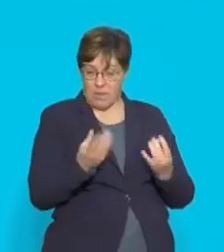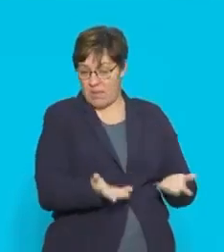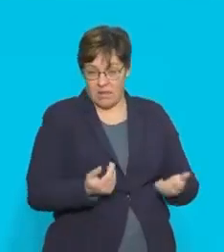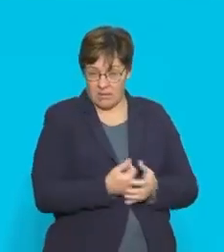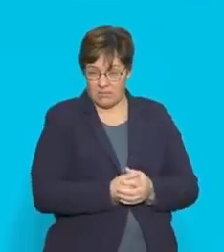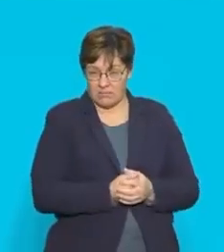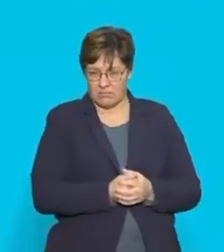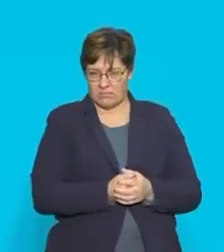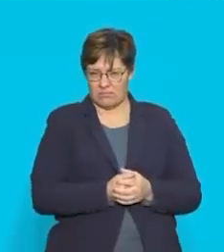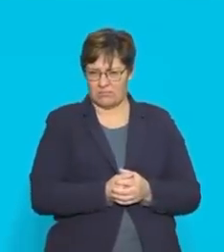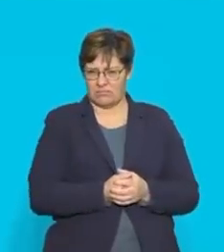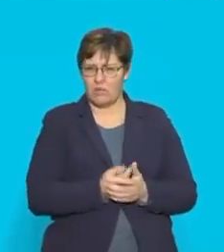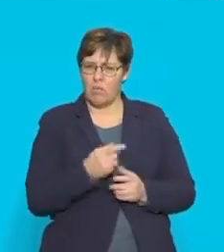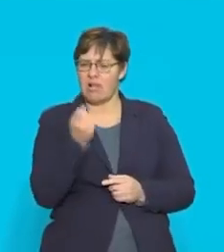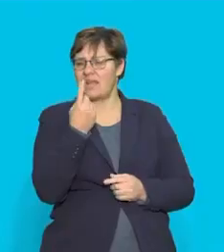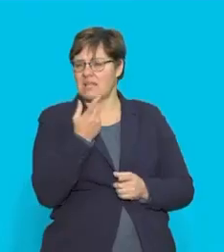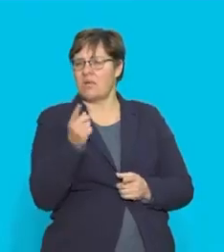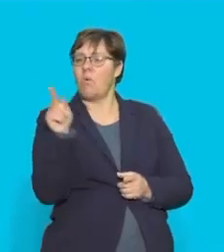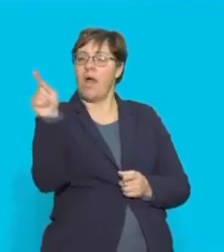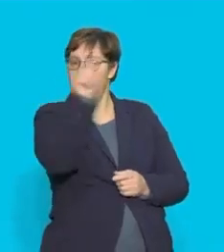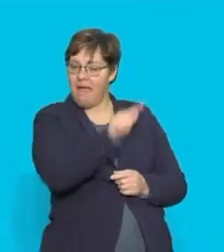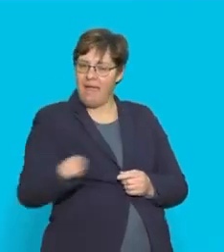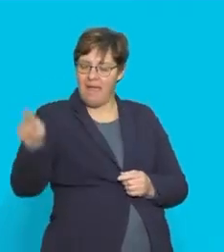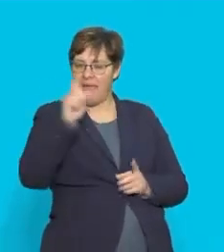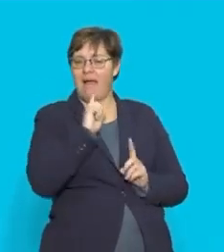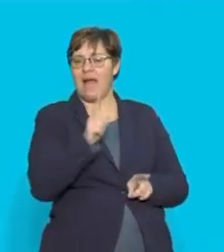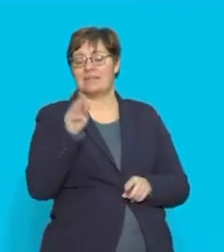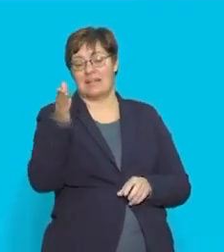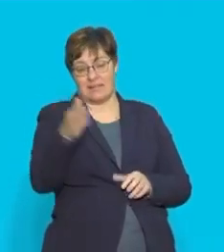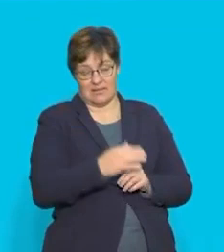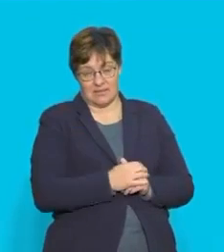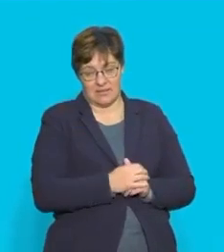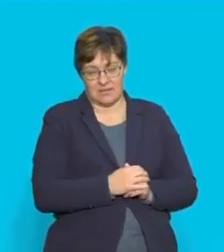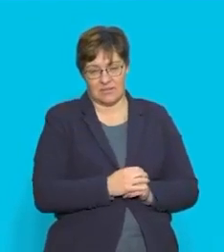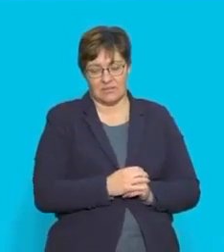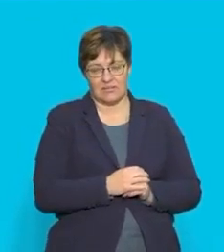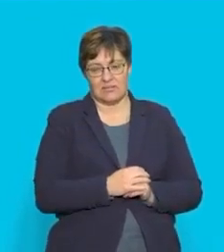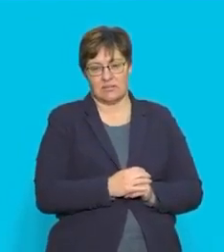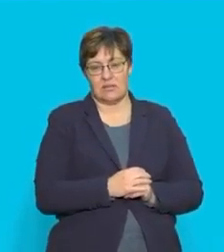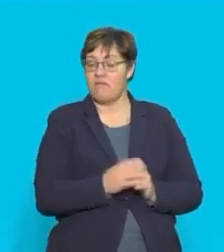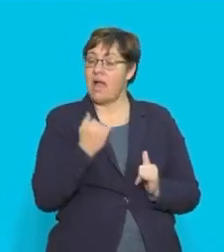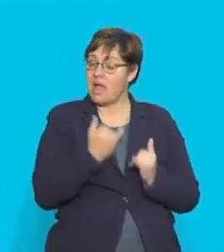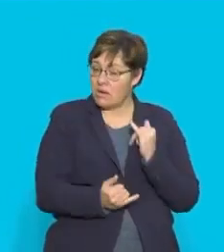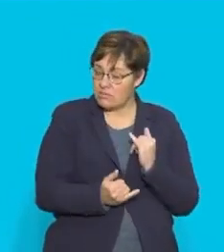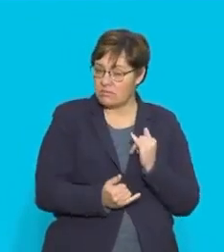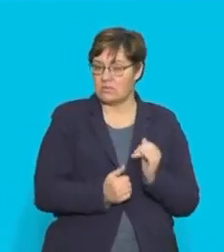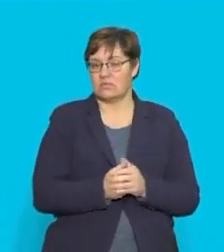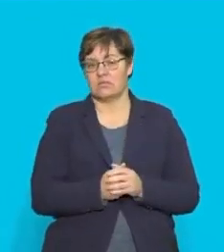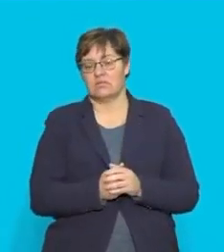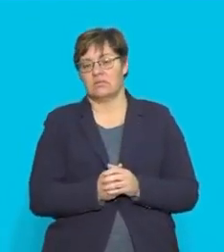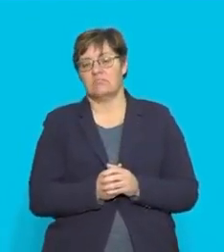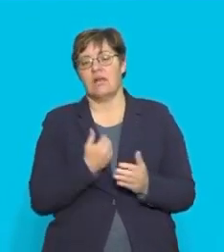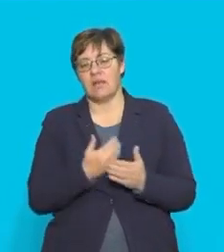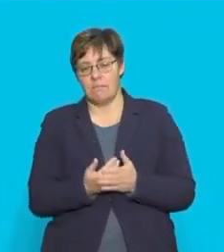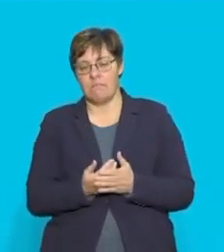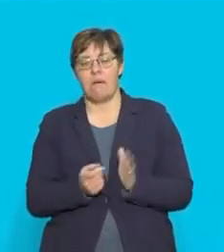not sure whether you understand. But if you write your answer like that, if you made an error, you're able to get some of the